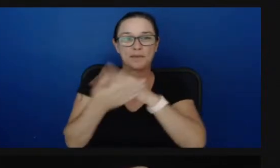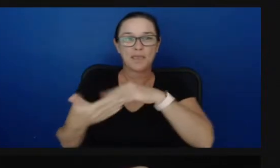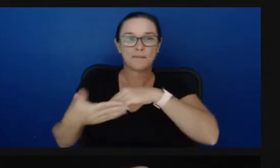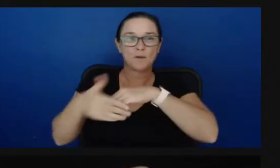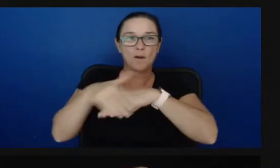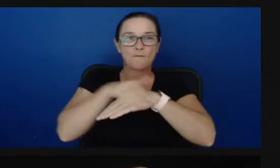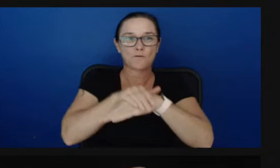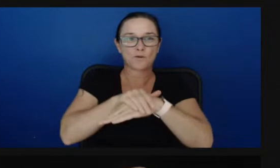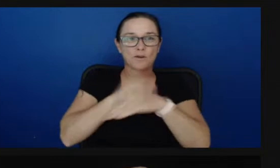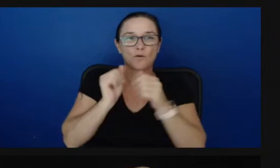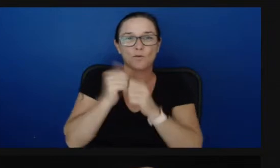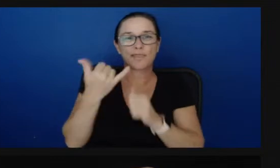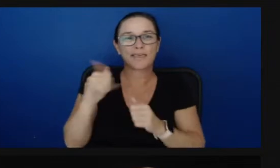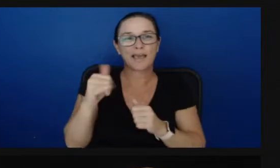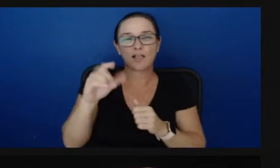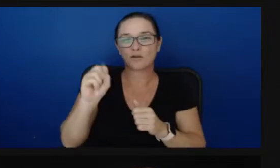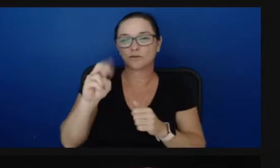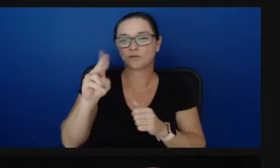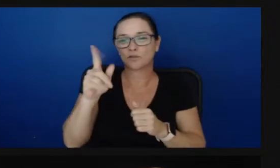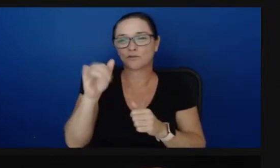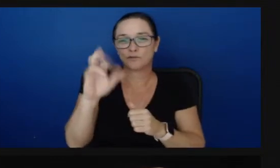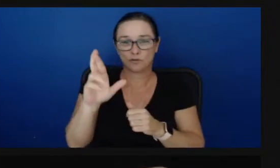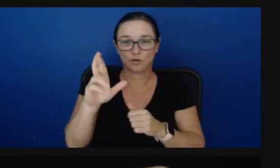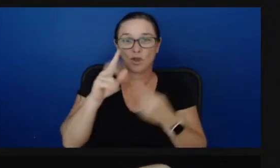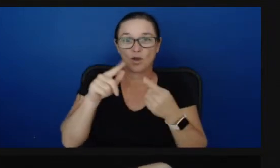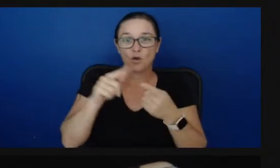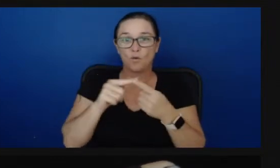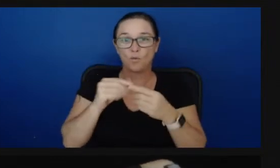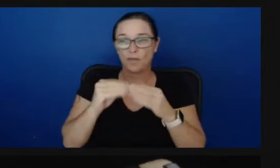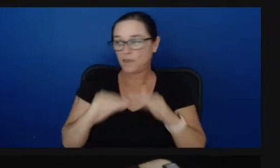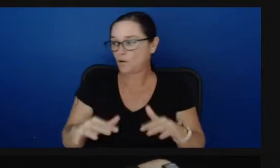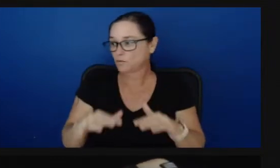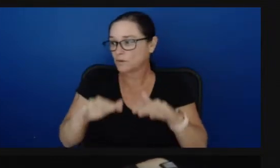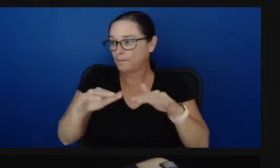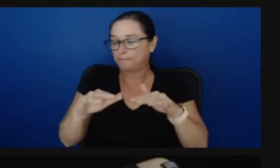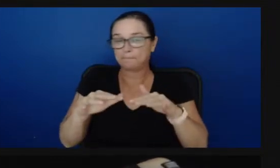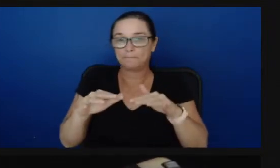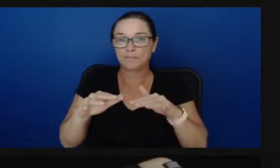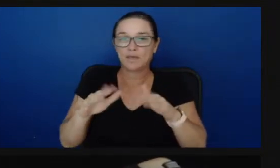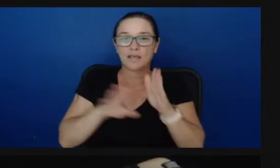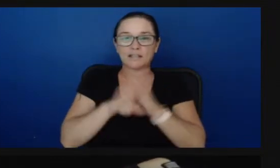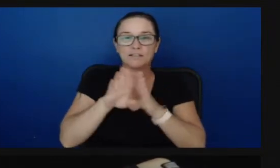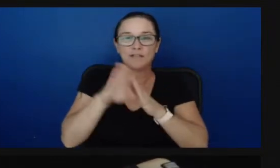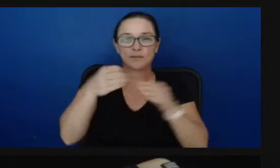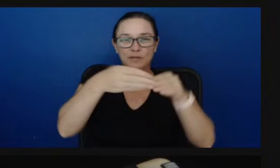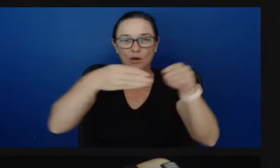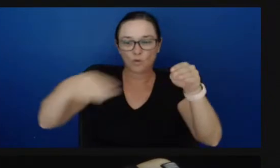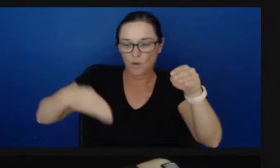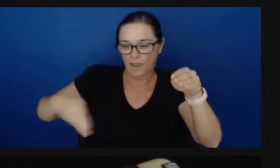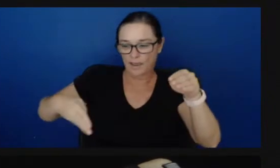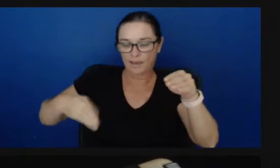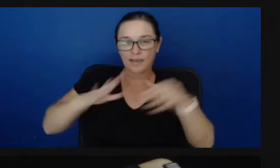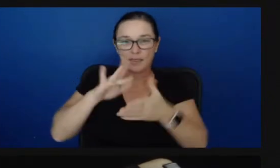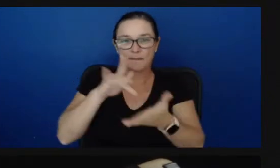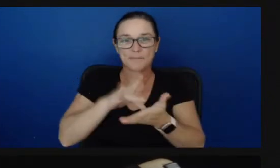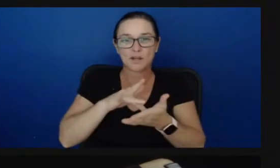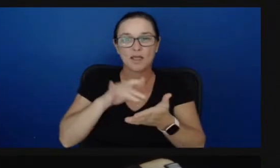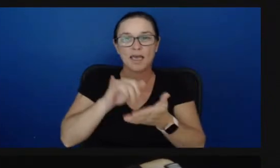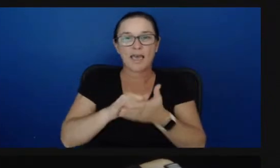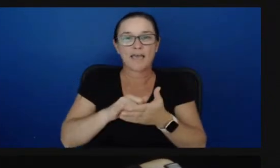sulfur. And what you'll see is as this area gets uplifted, it develops a crack down the middle, and this crack starts